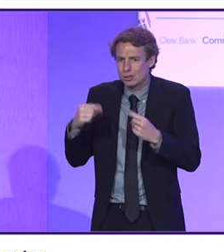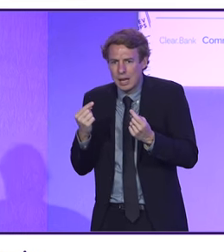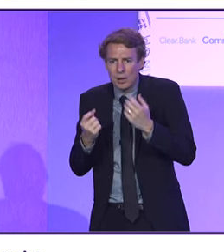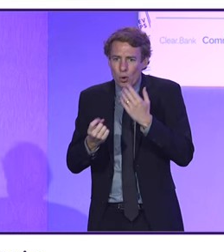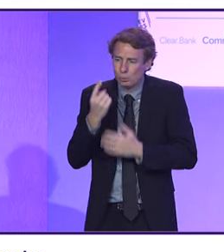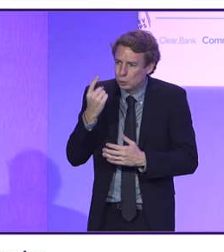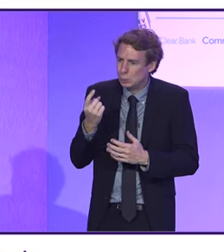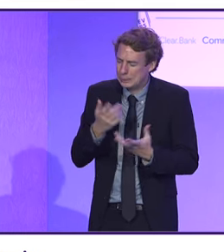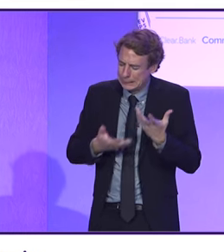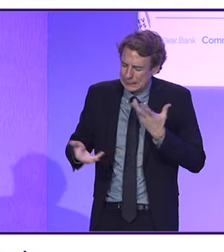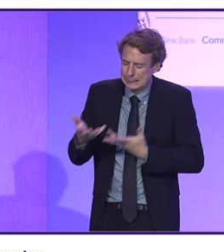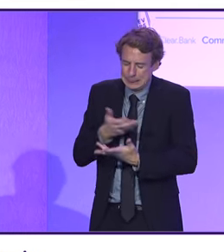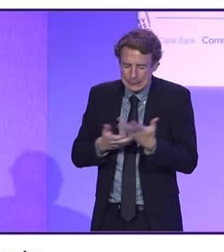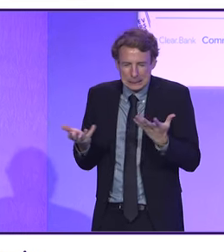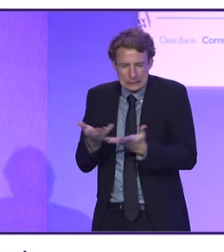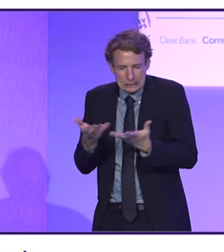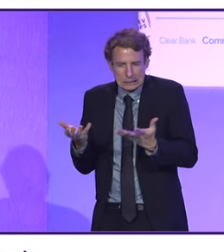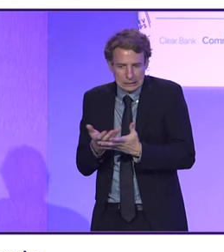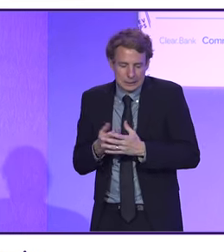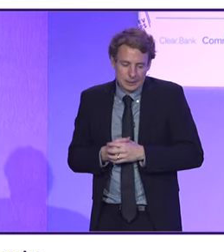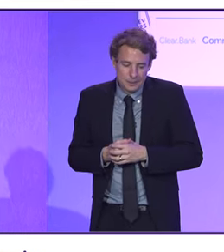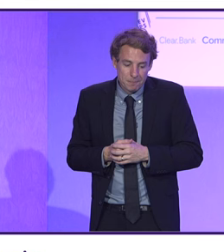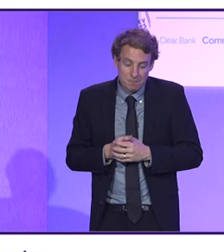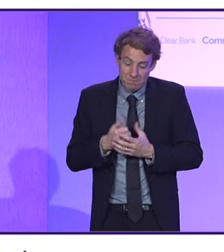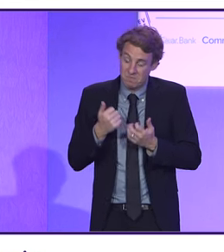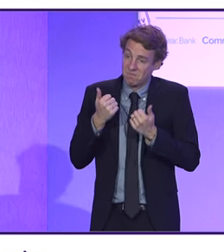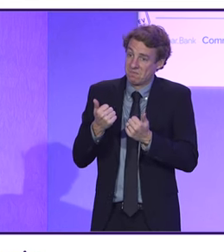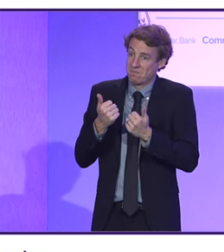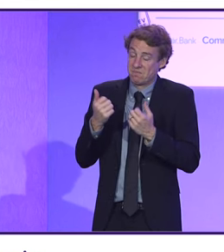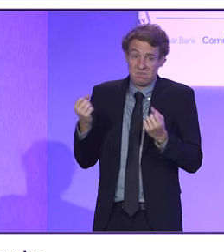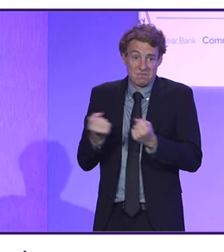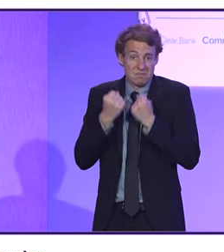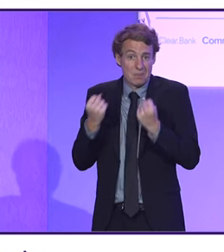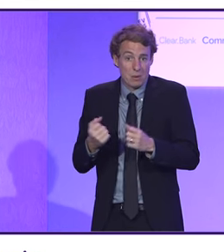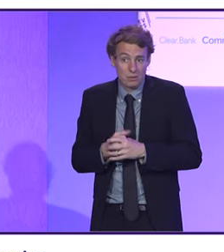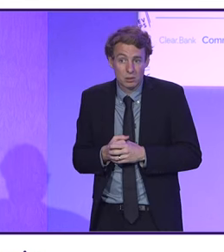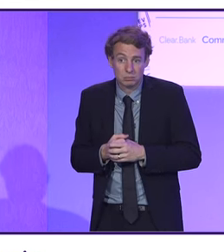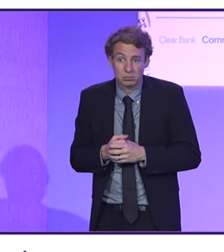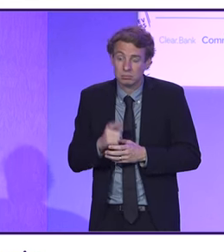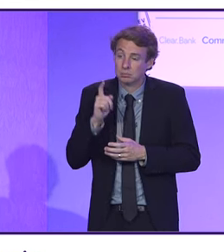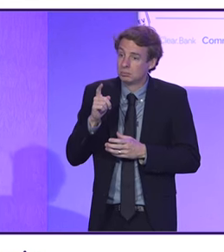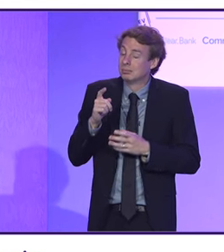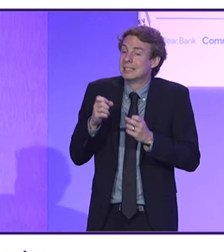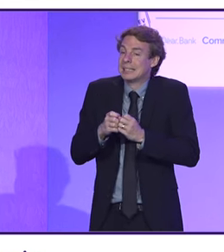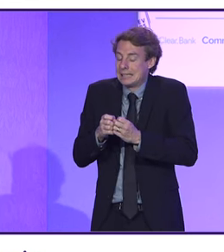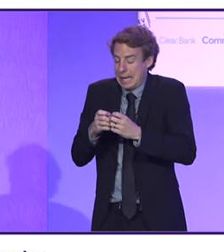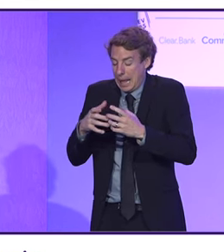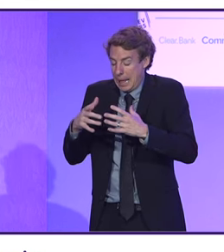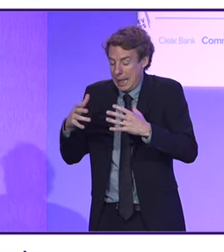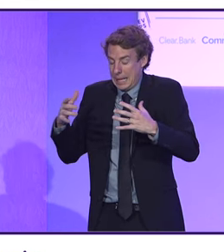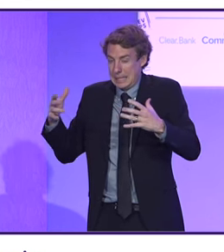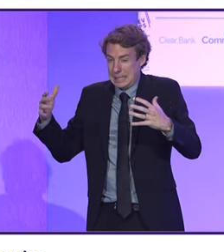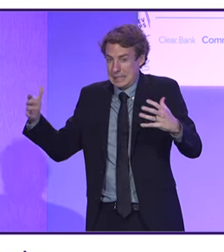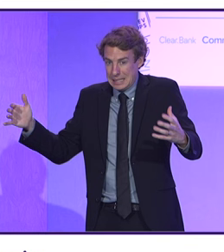Inherently, this is both powerful and unscalable. It scales at the rate of humans. And at certain scales of